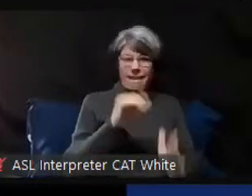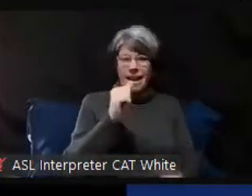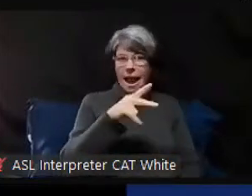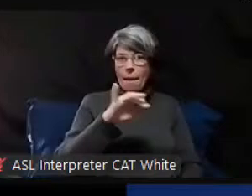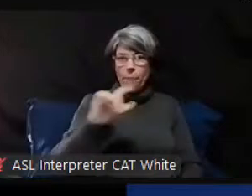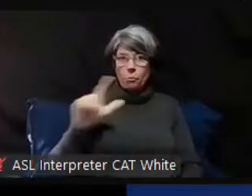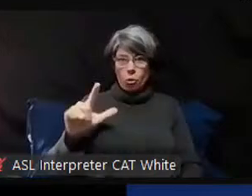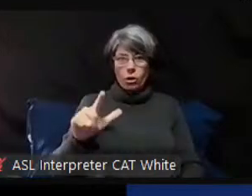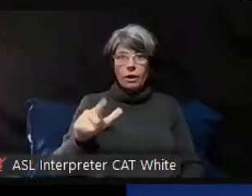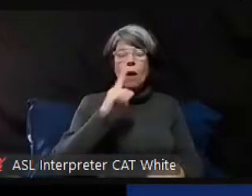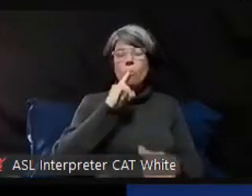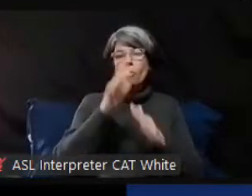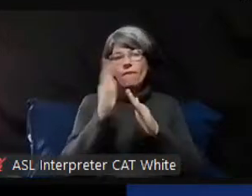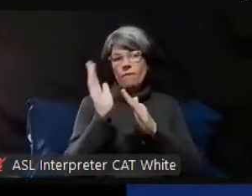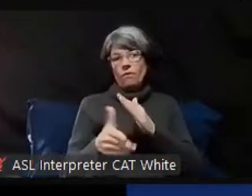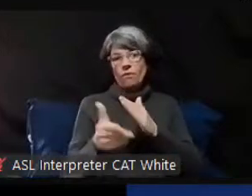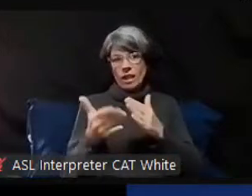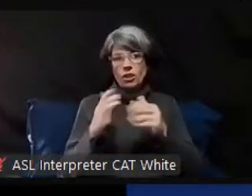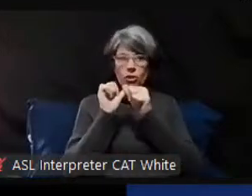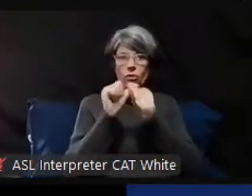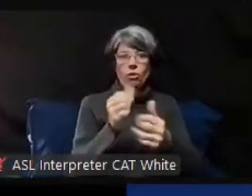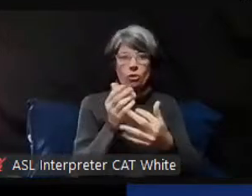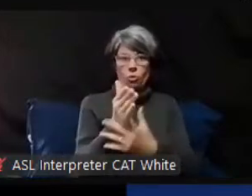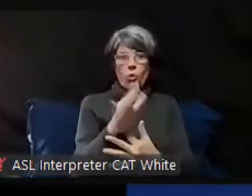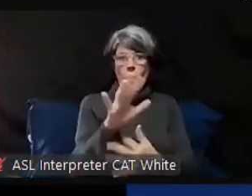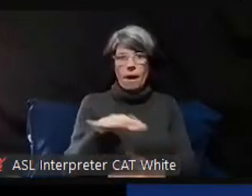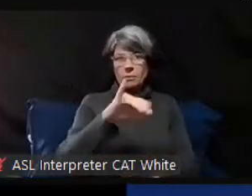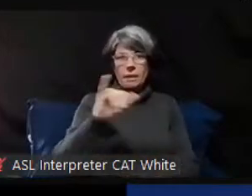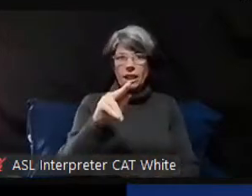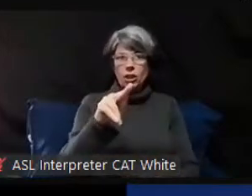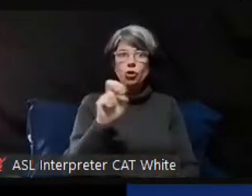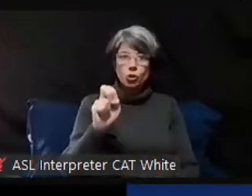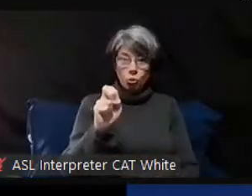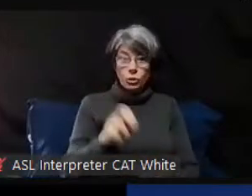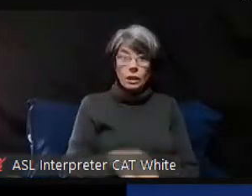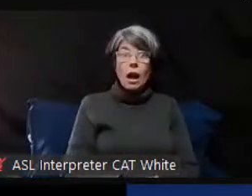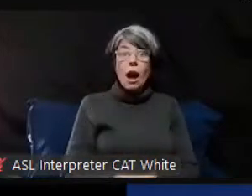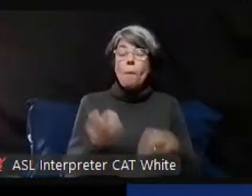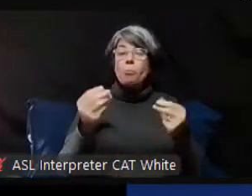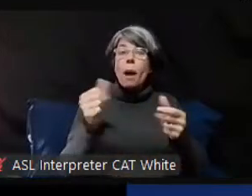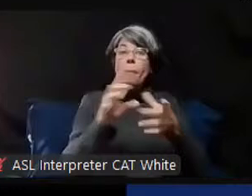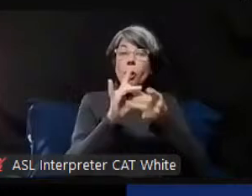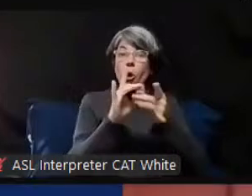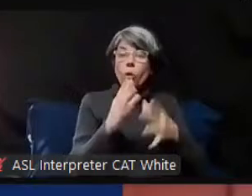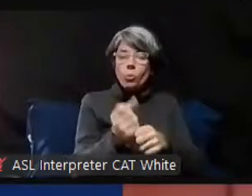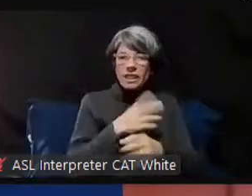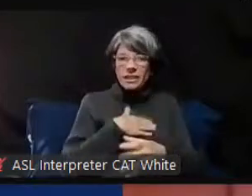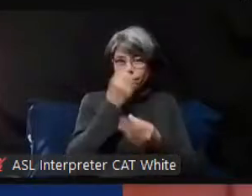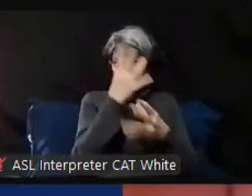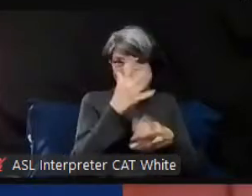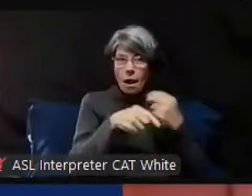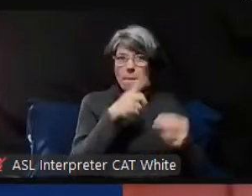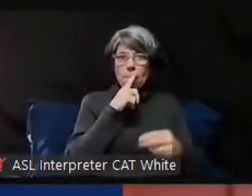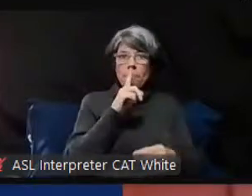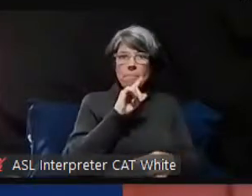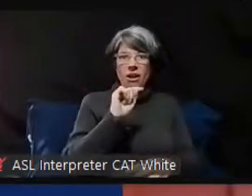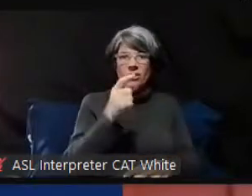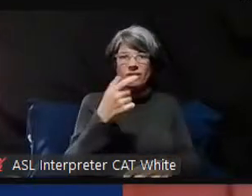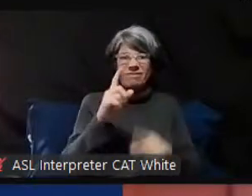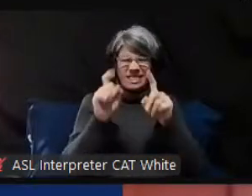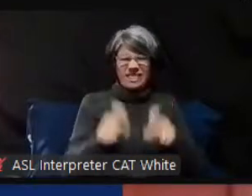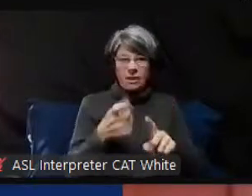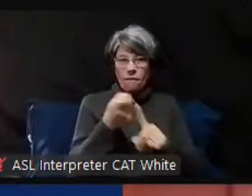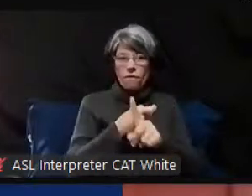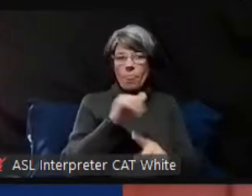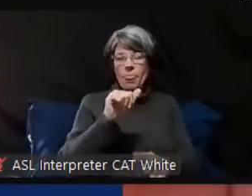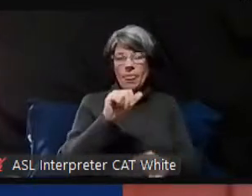will continue through approximately June. Property owners will receive notices of assessed value review from the assessor's